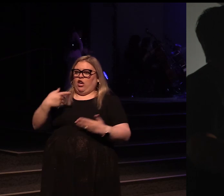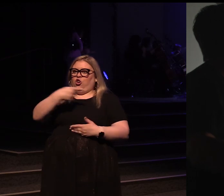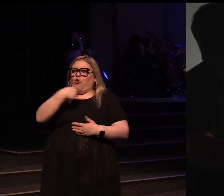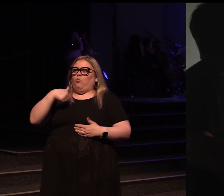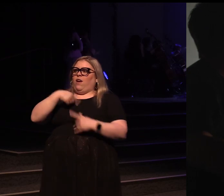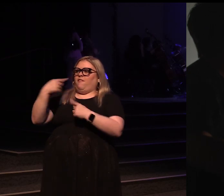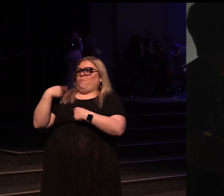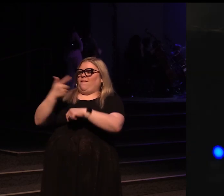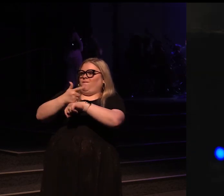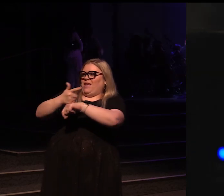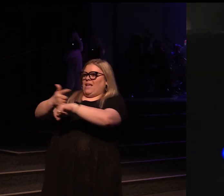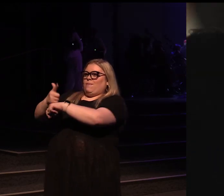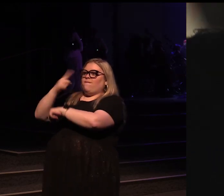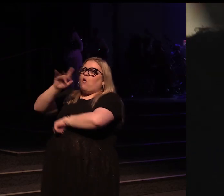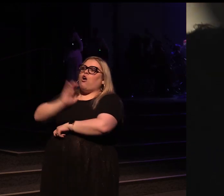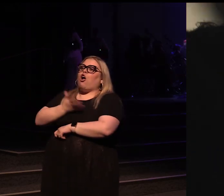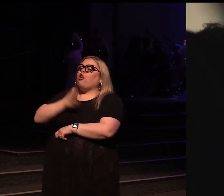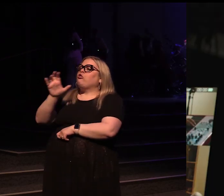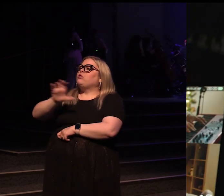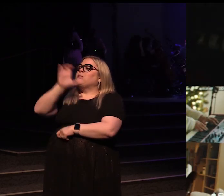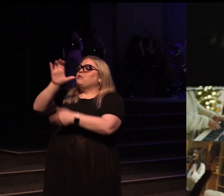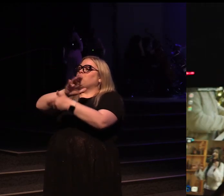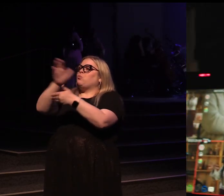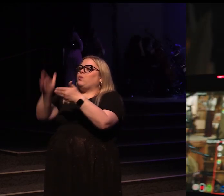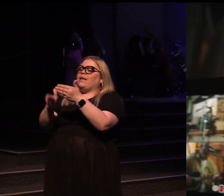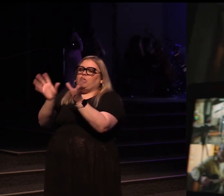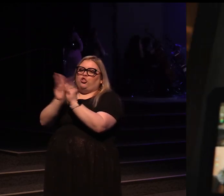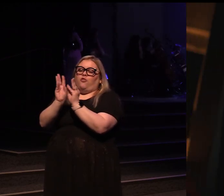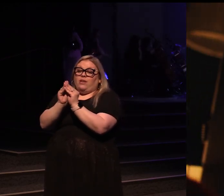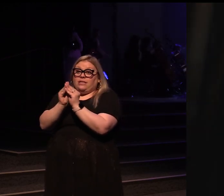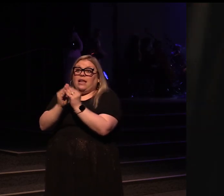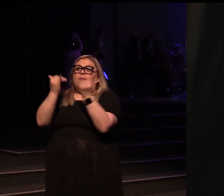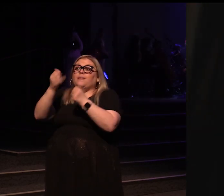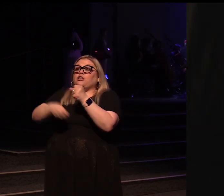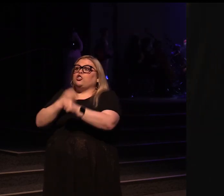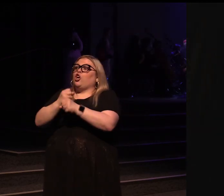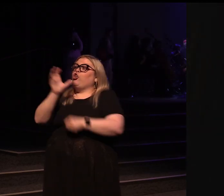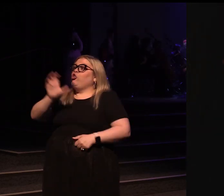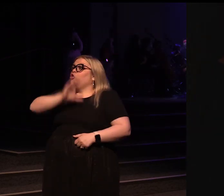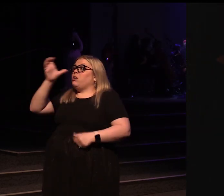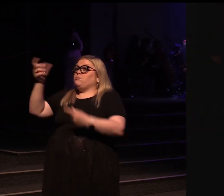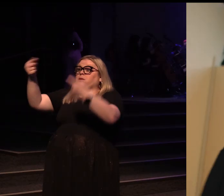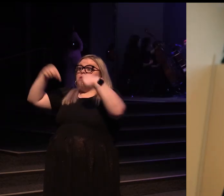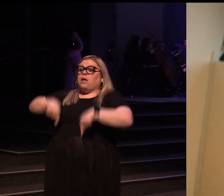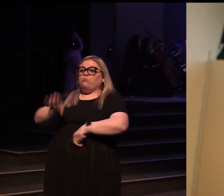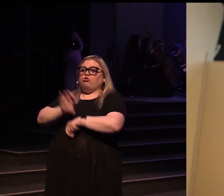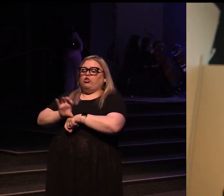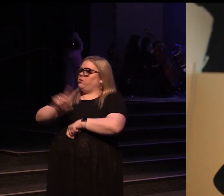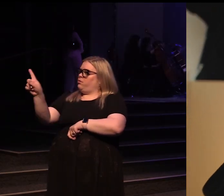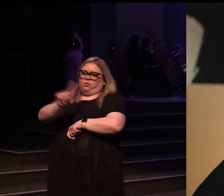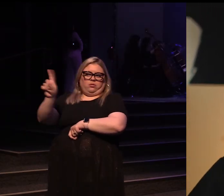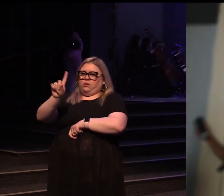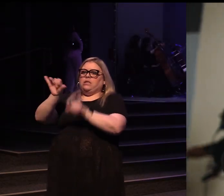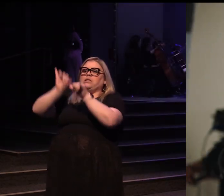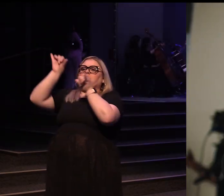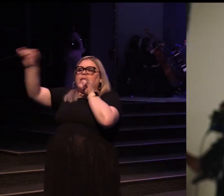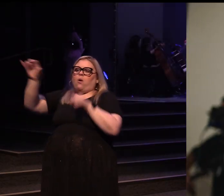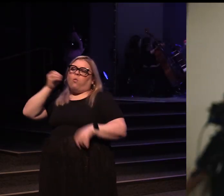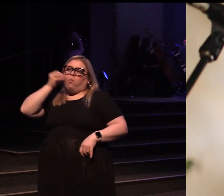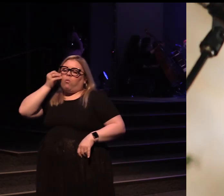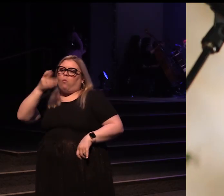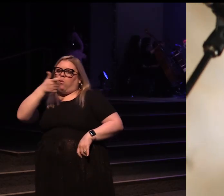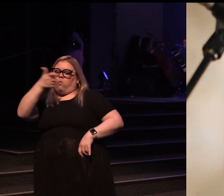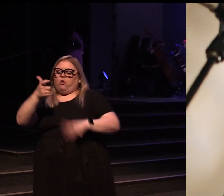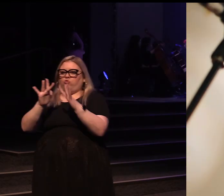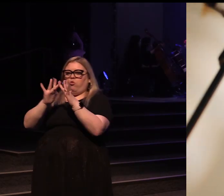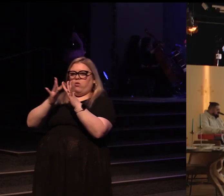filming of our Christmas weekend service. This year we'll gather online only so you can spend even more quality time with your friends and family during